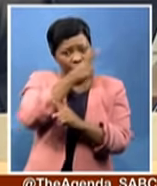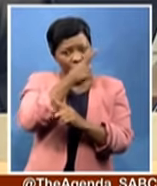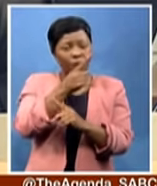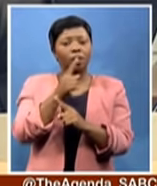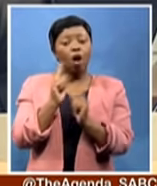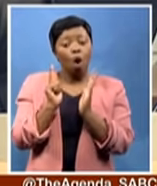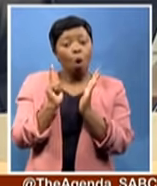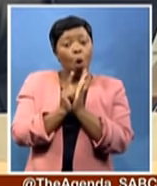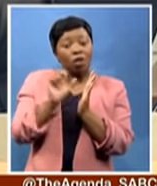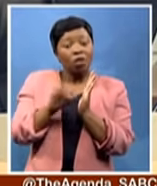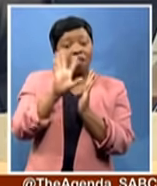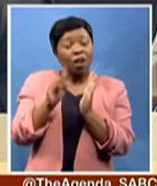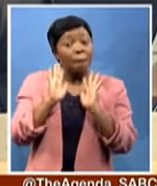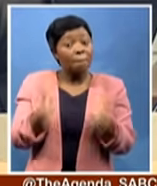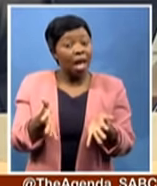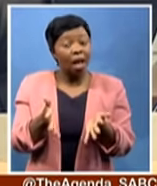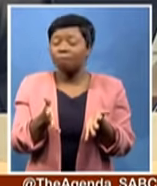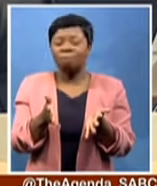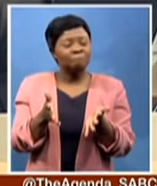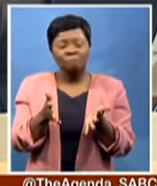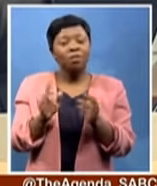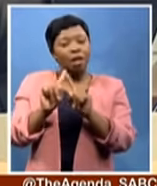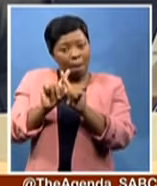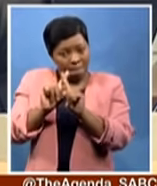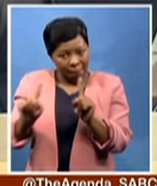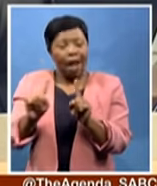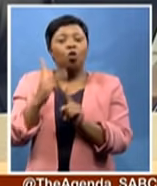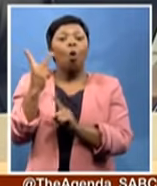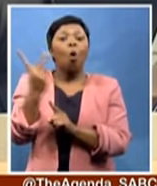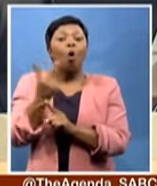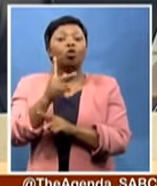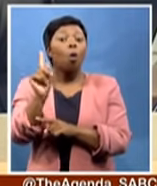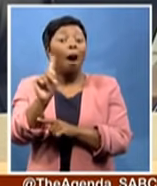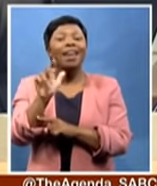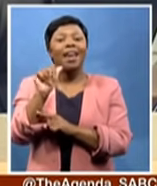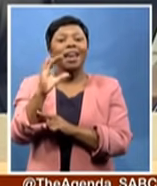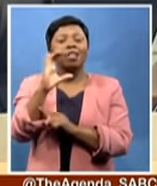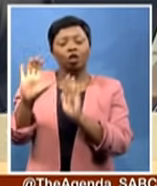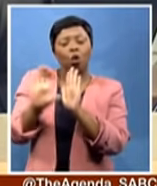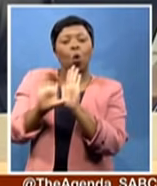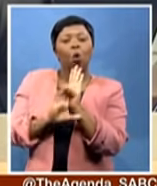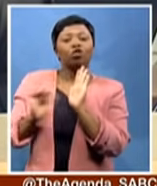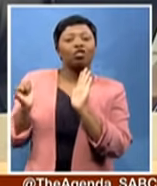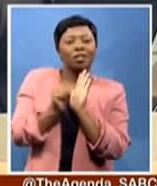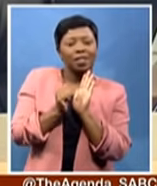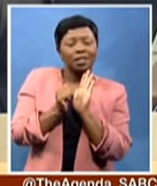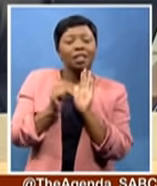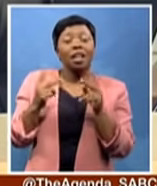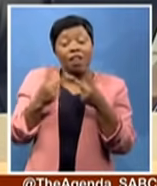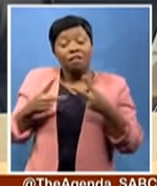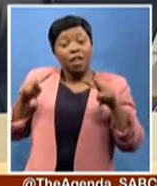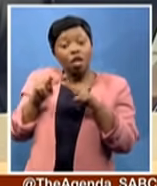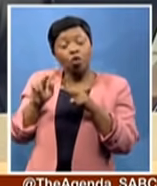of the ANC Constitution, its values and principles, and the resolutions and